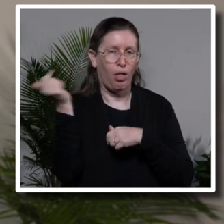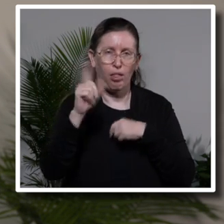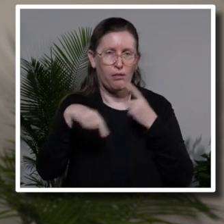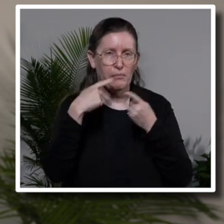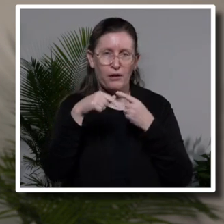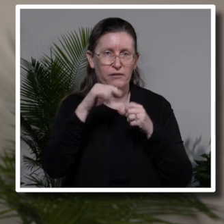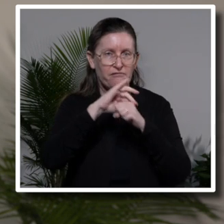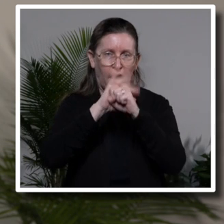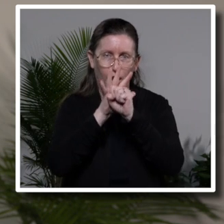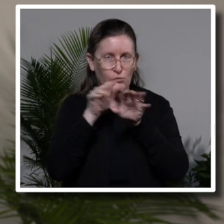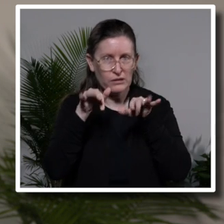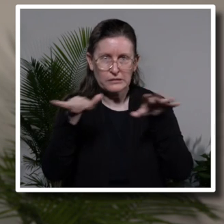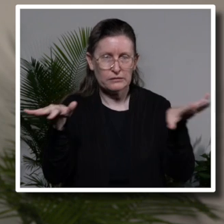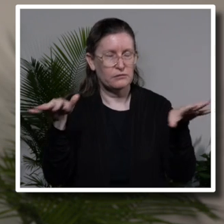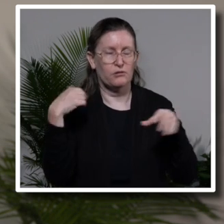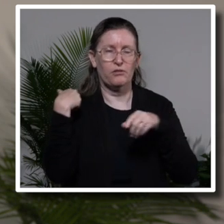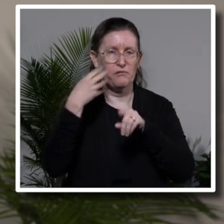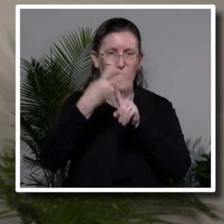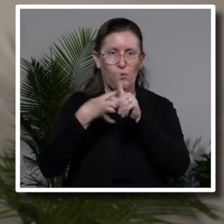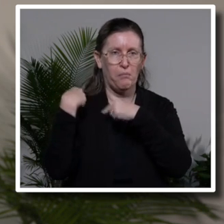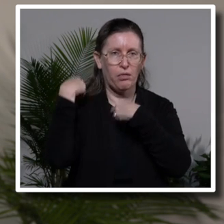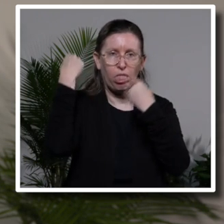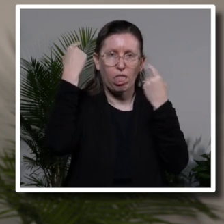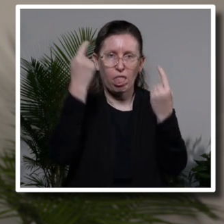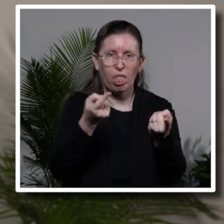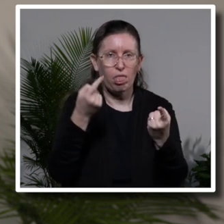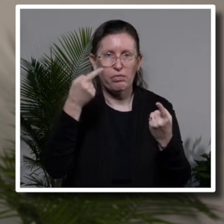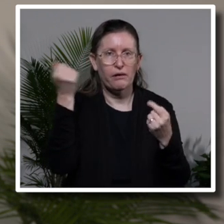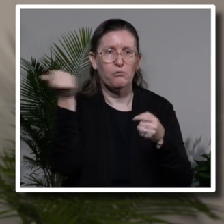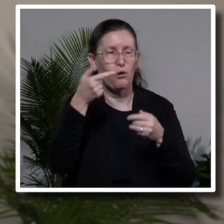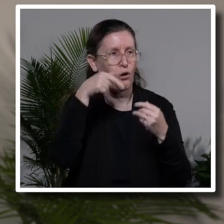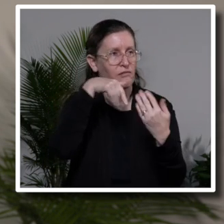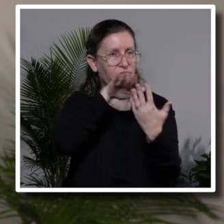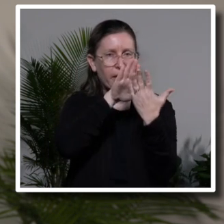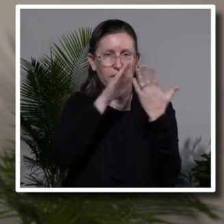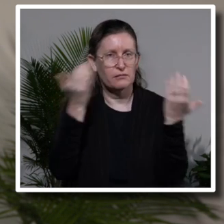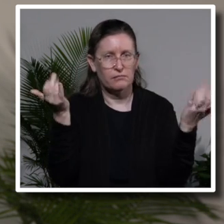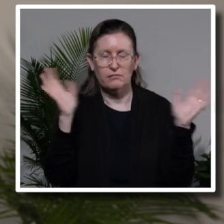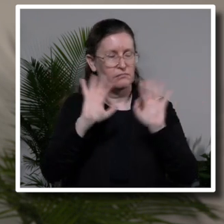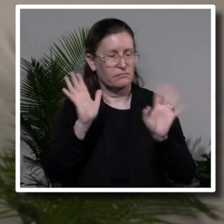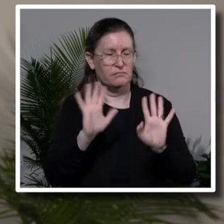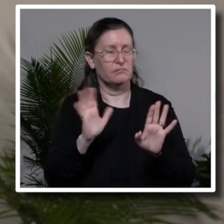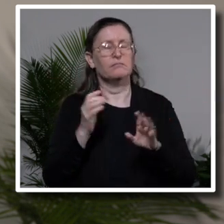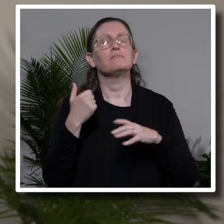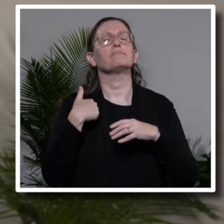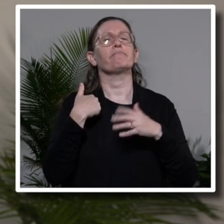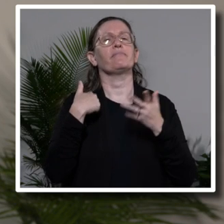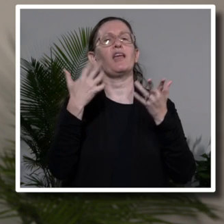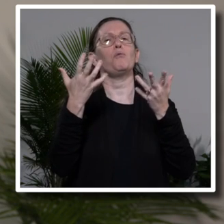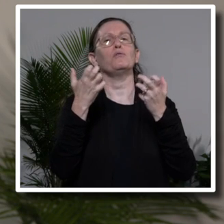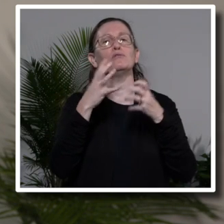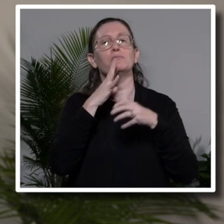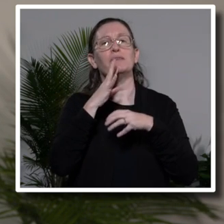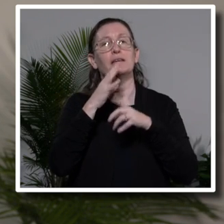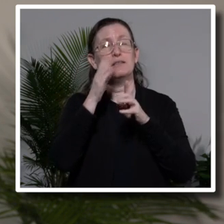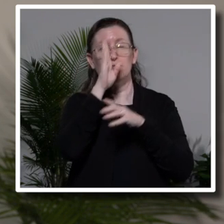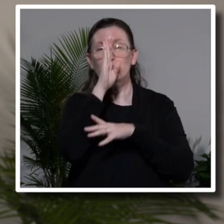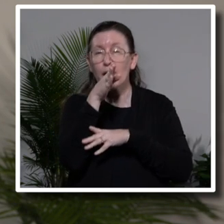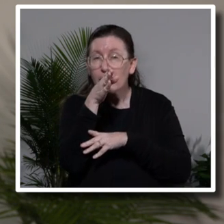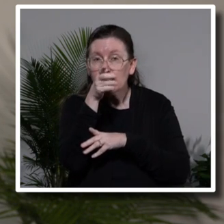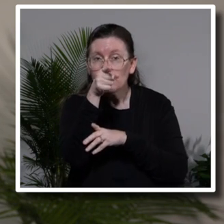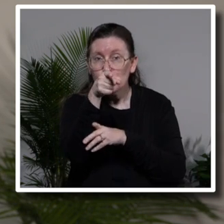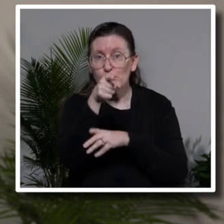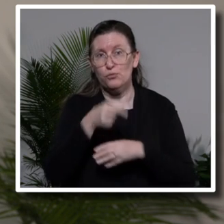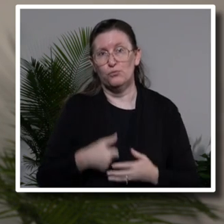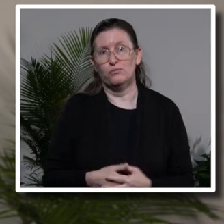about a virus or the last 4 months of the global pandemic that we are all facing currently. I want to talk about and speak directly to